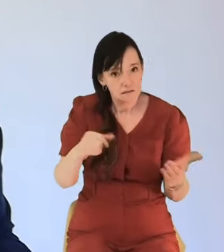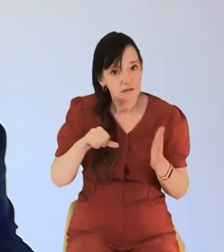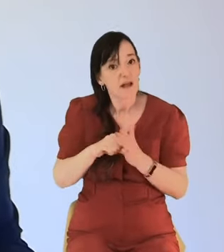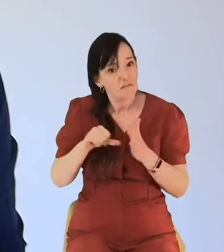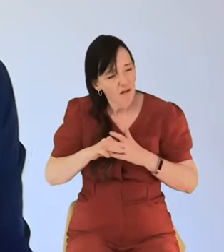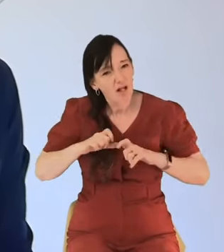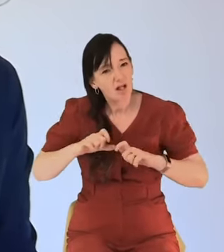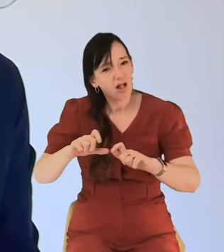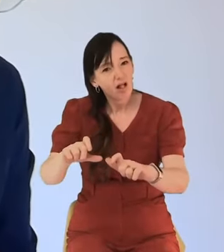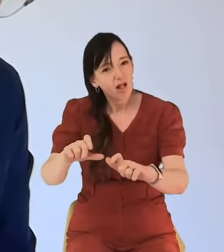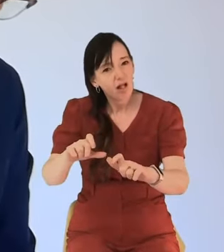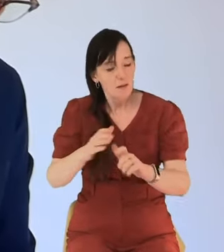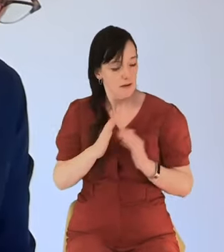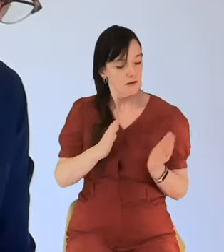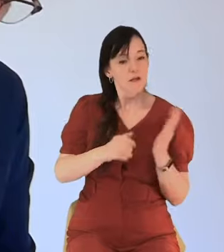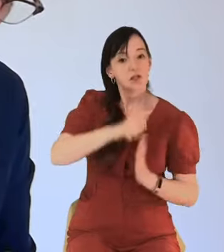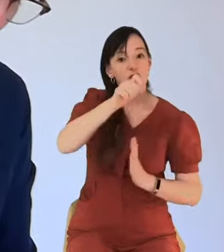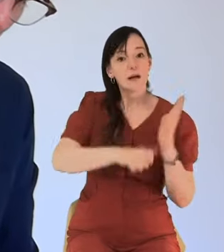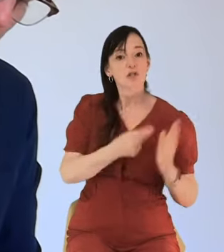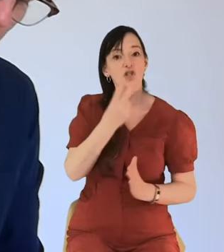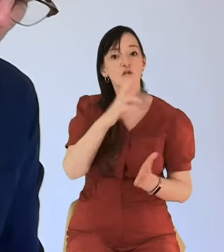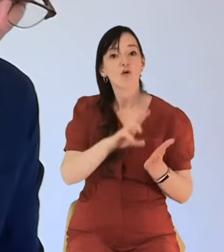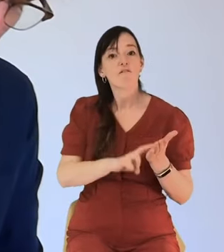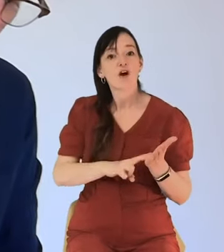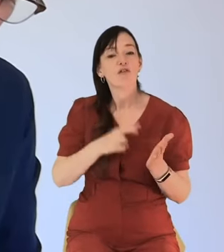See what Paul says back in chapter 2, verse